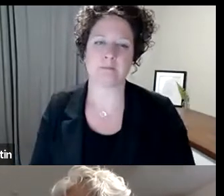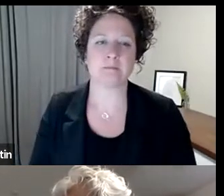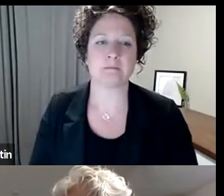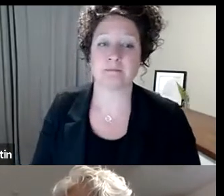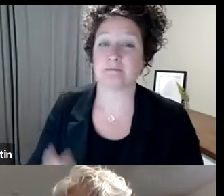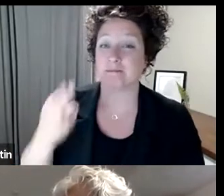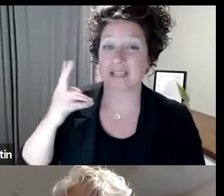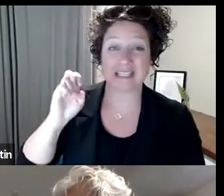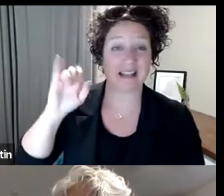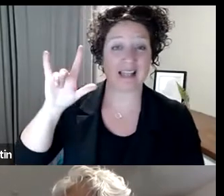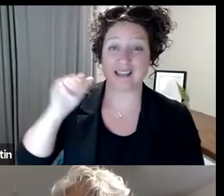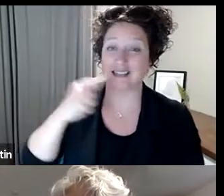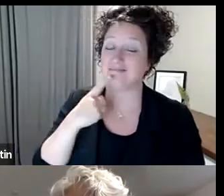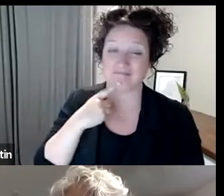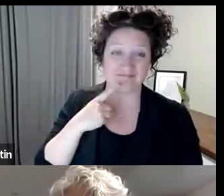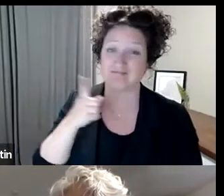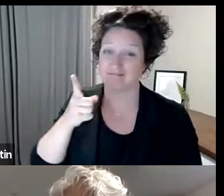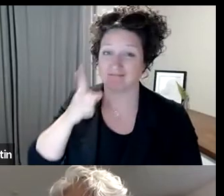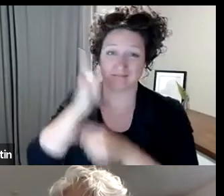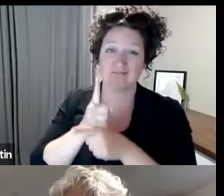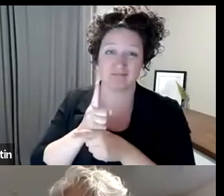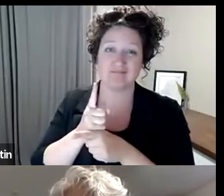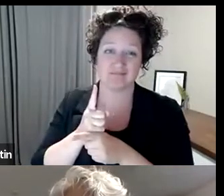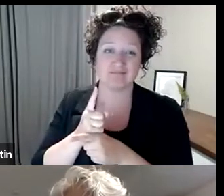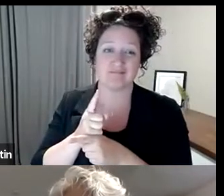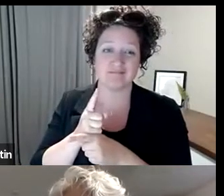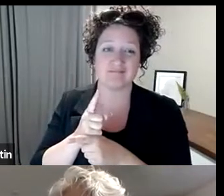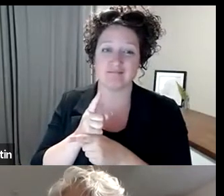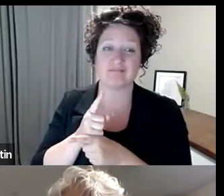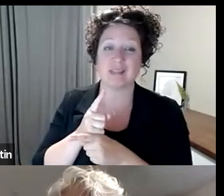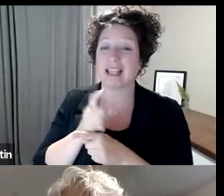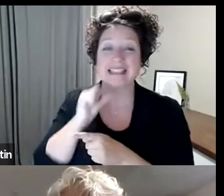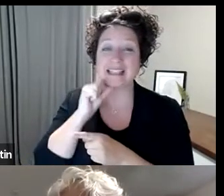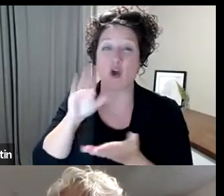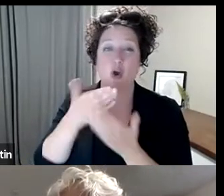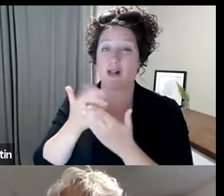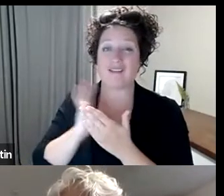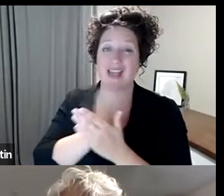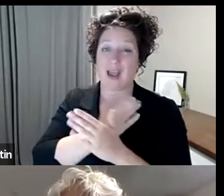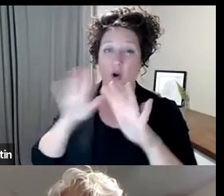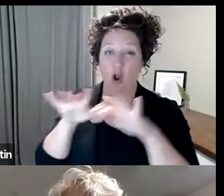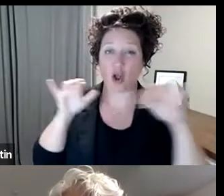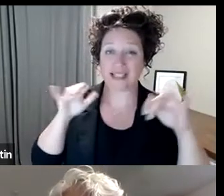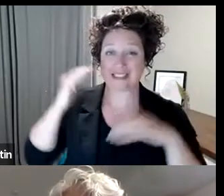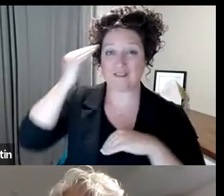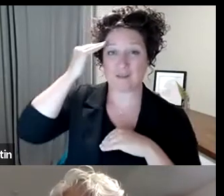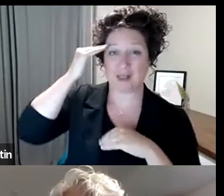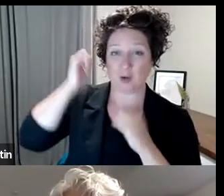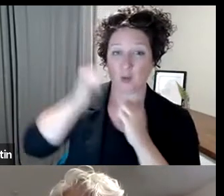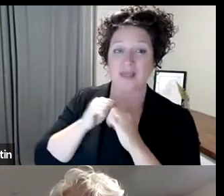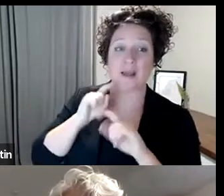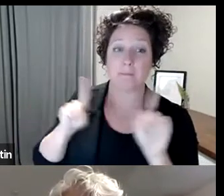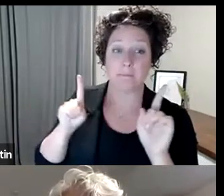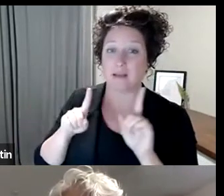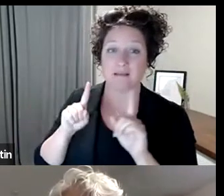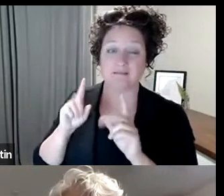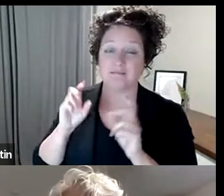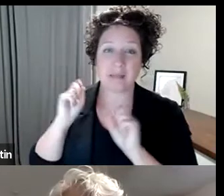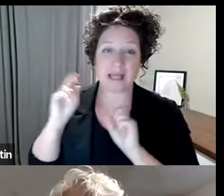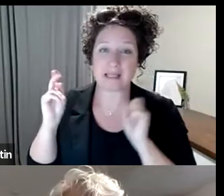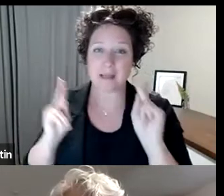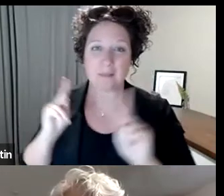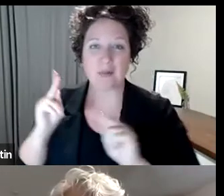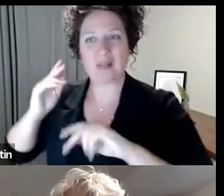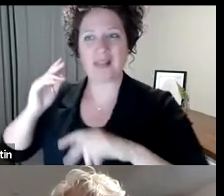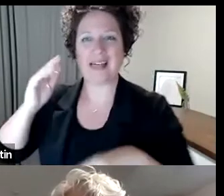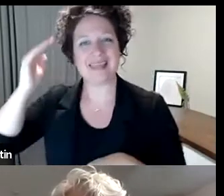You're absolutely right, Jenny. This is something that maybe not all of our audience is familiar with. People know that accessibility is